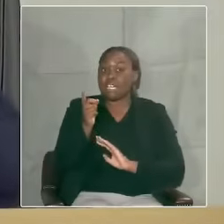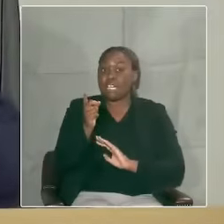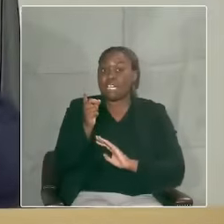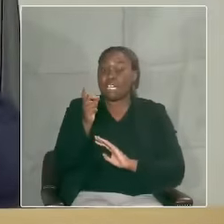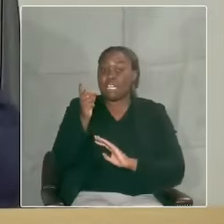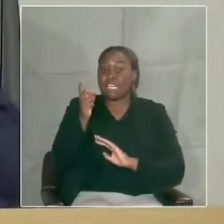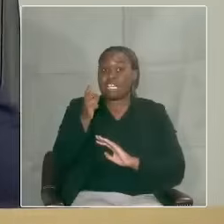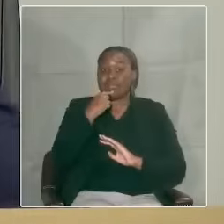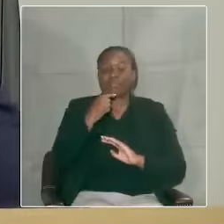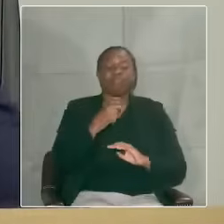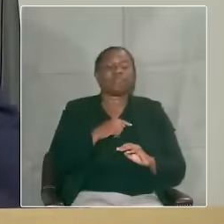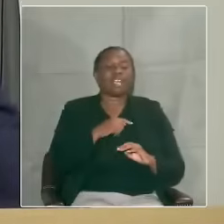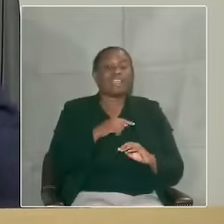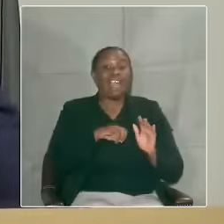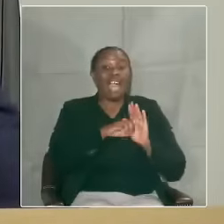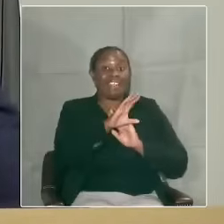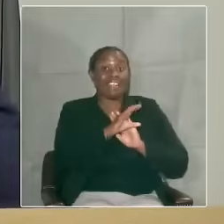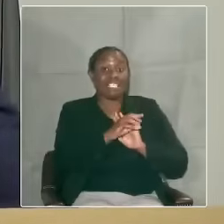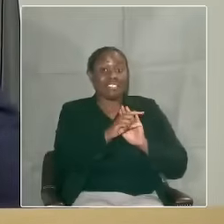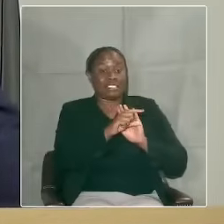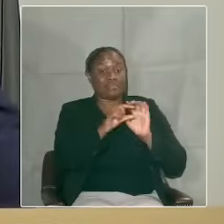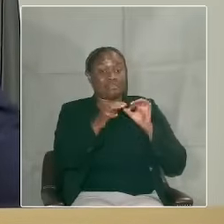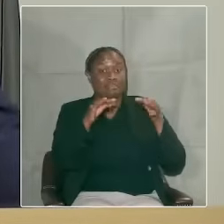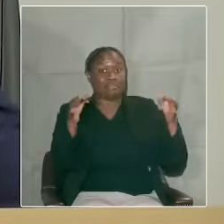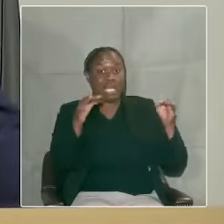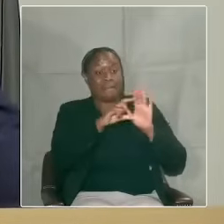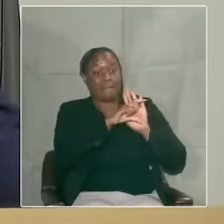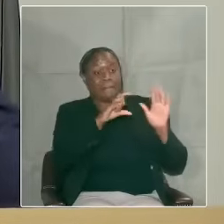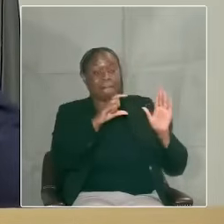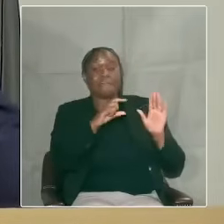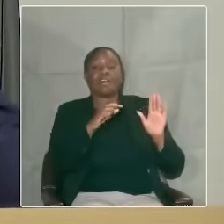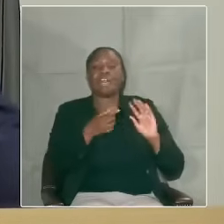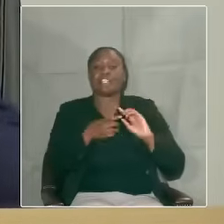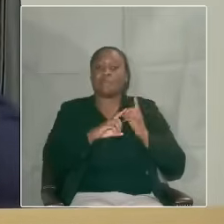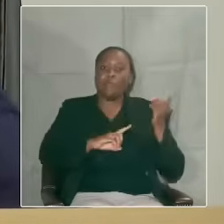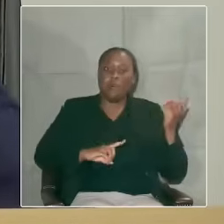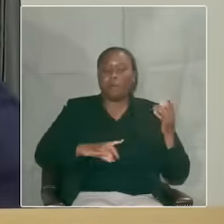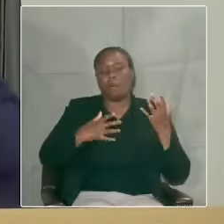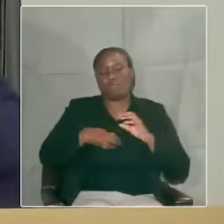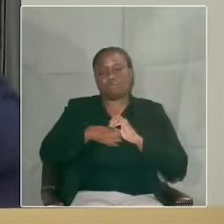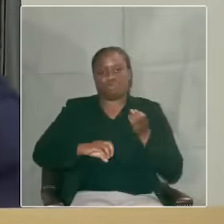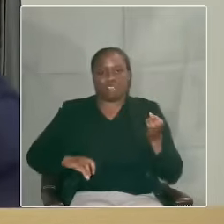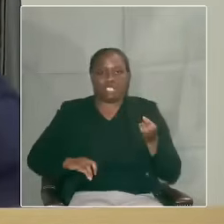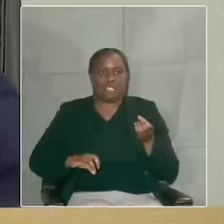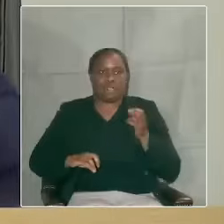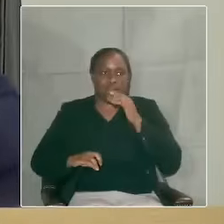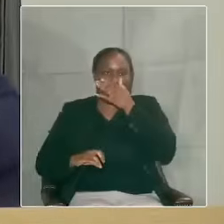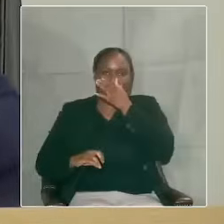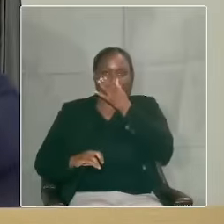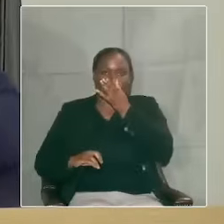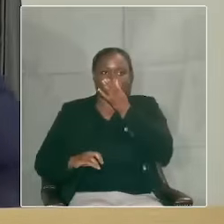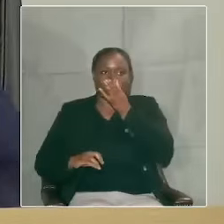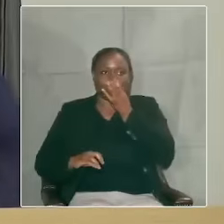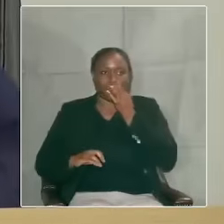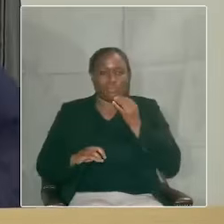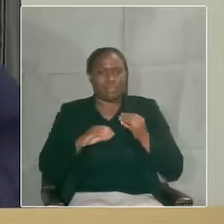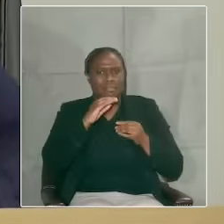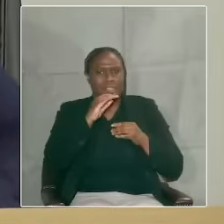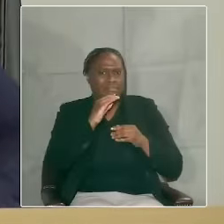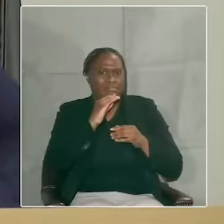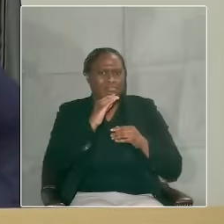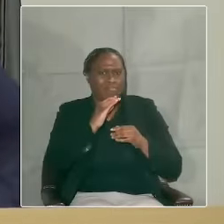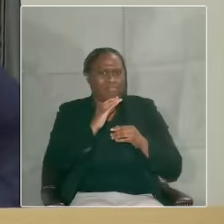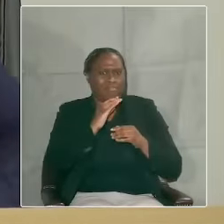says diploma or degree. And according to him, we can't lump those two